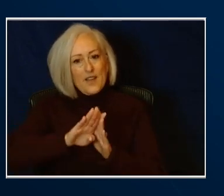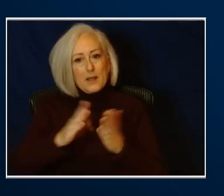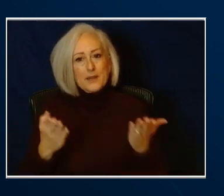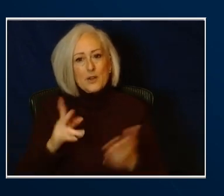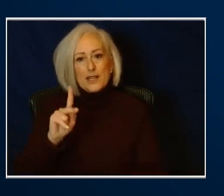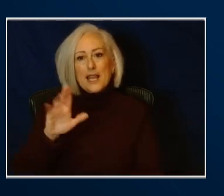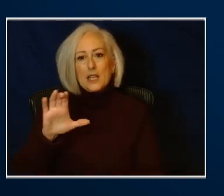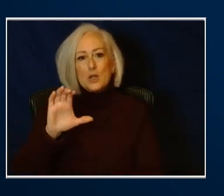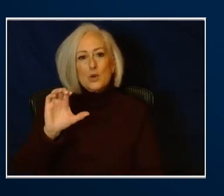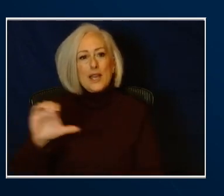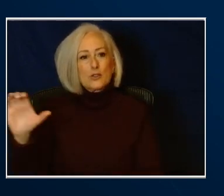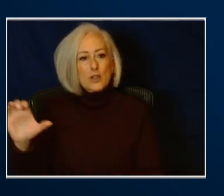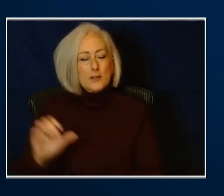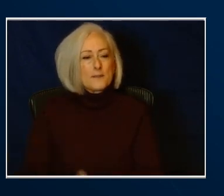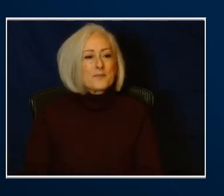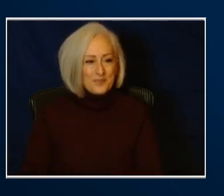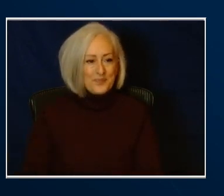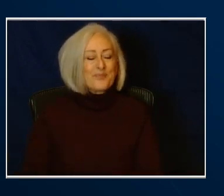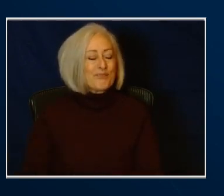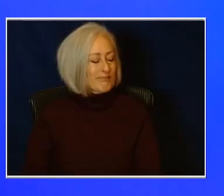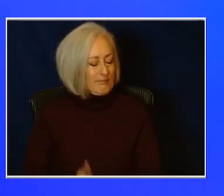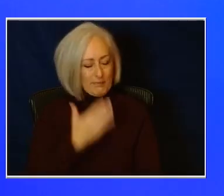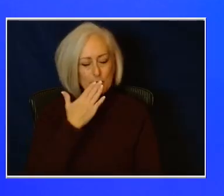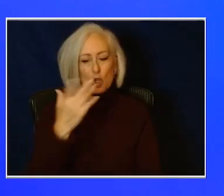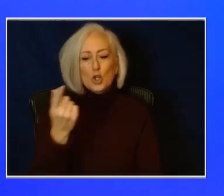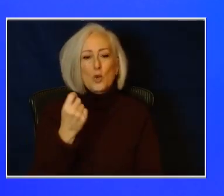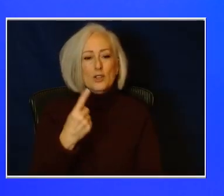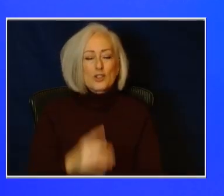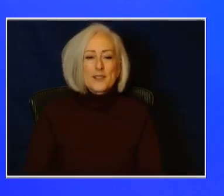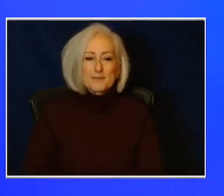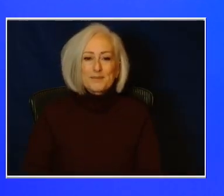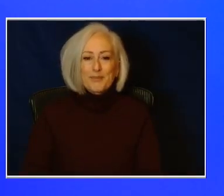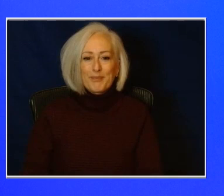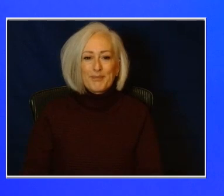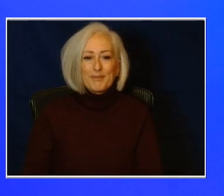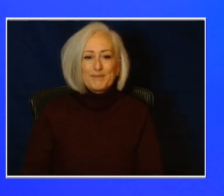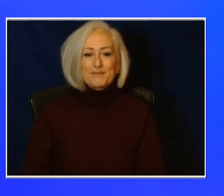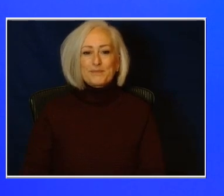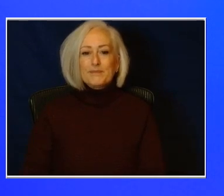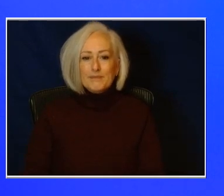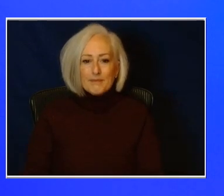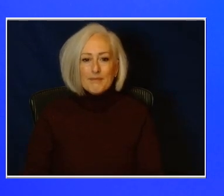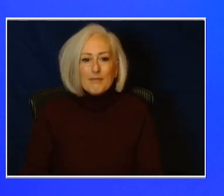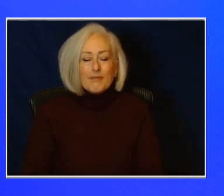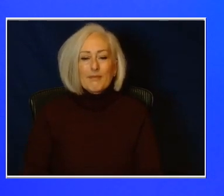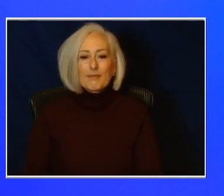Center? Sure. Jensen. Great question. And we actually had